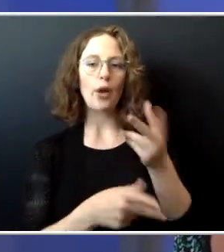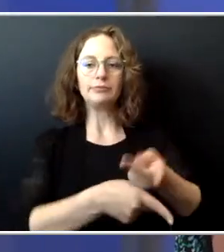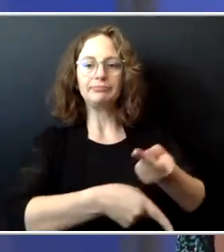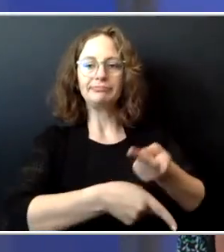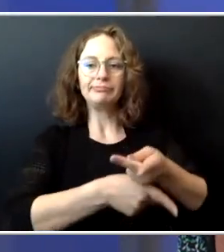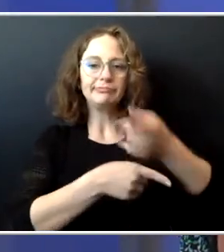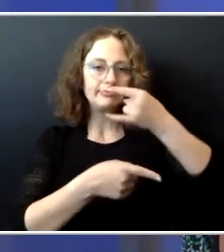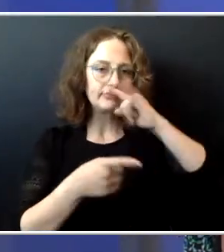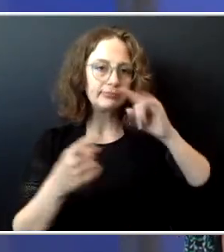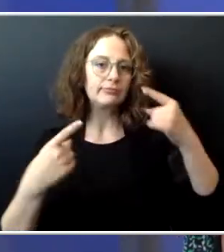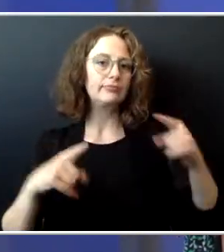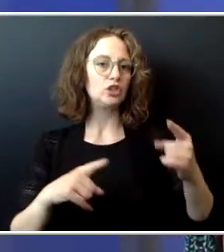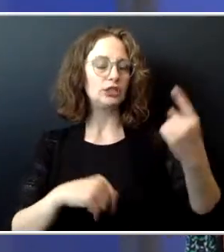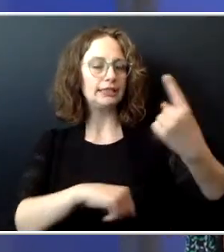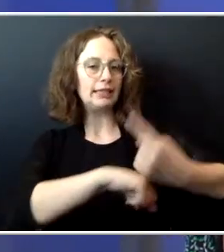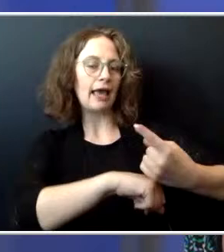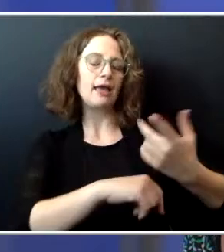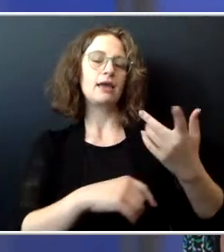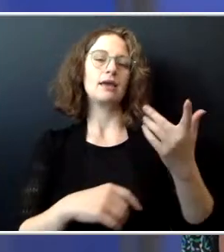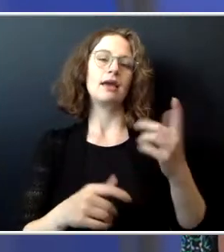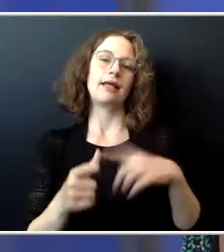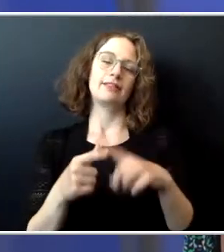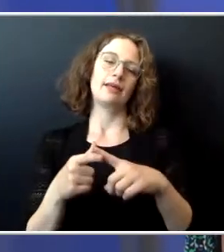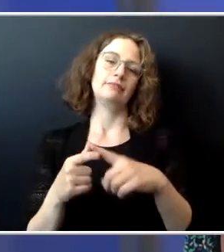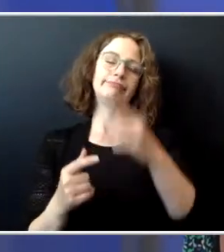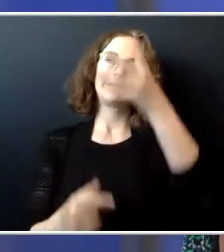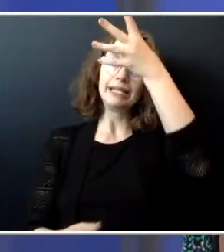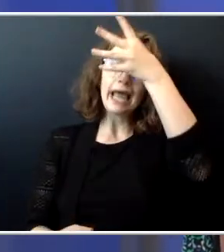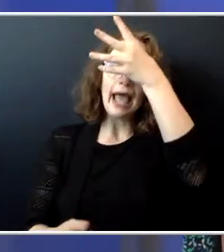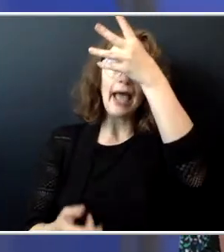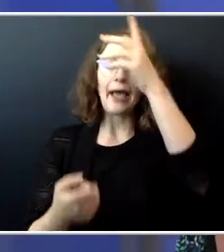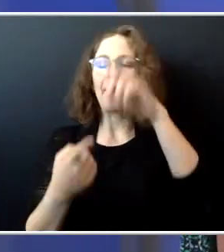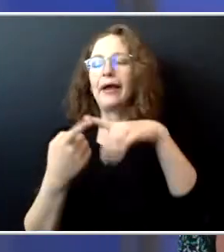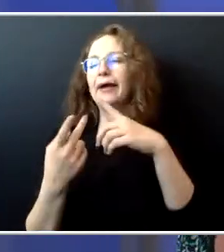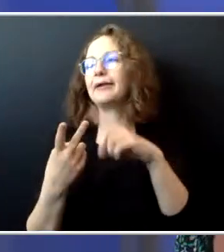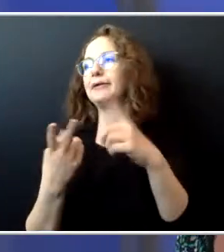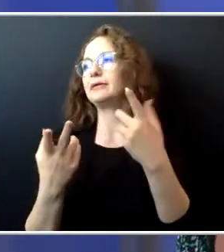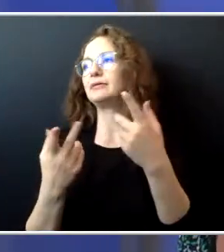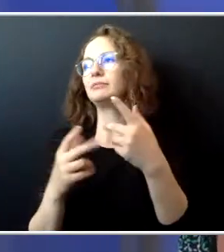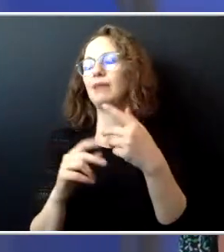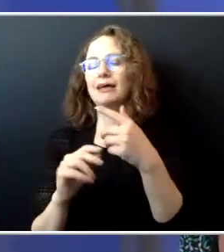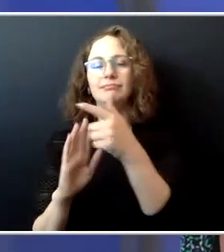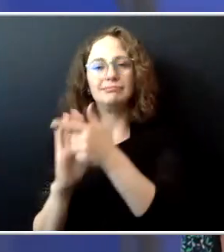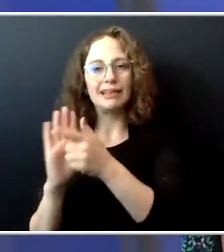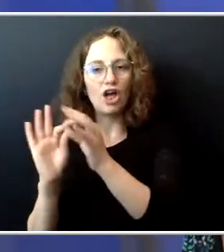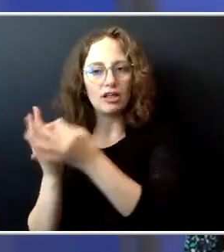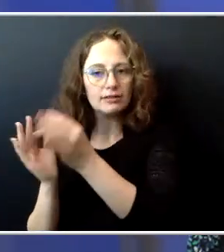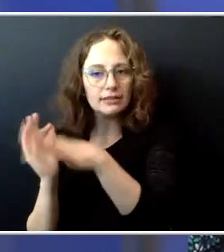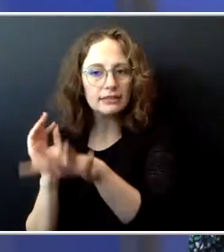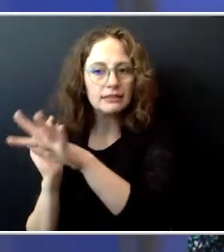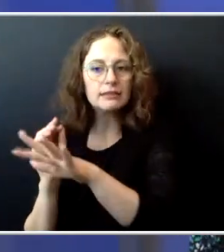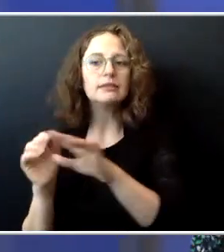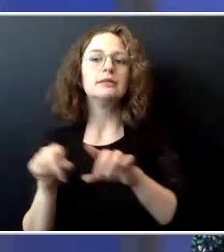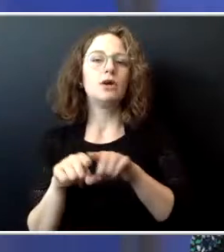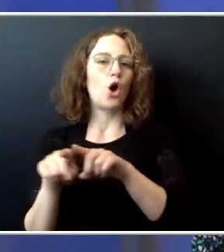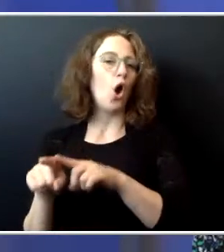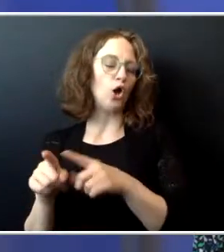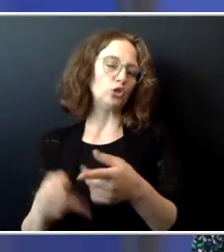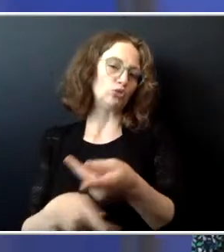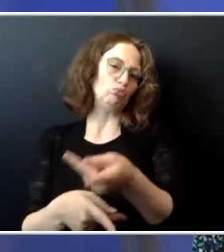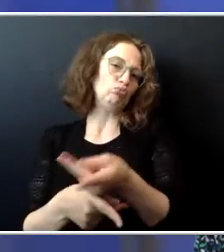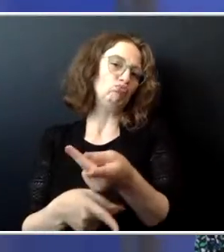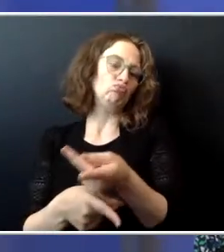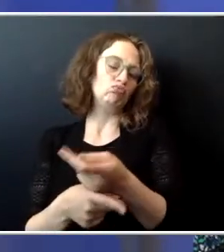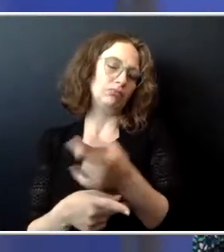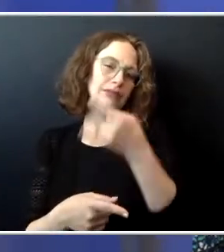we have like my dad and my in-laws that also take care of the kids, and we'll do like either evenings